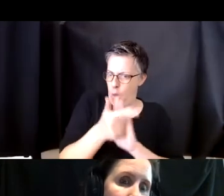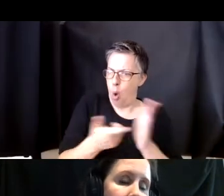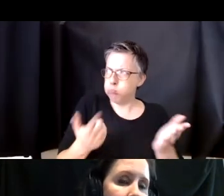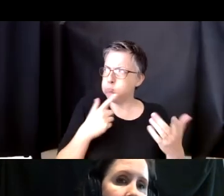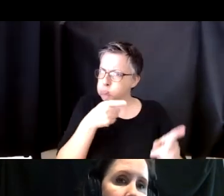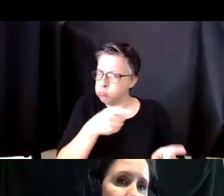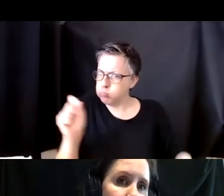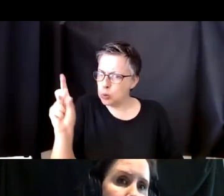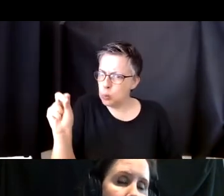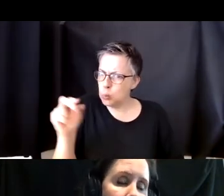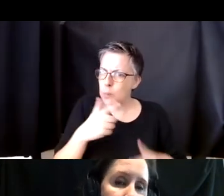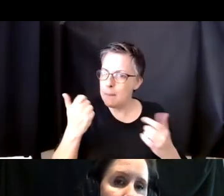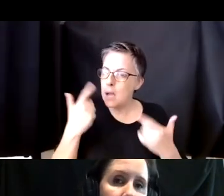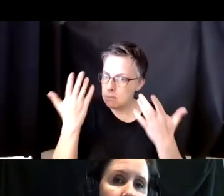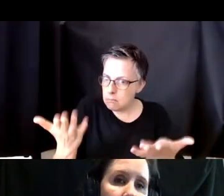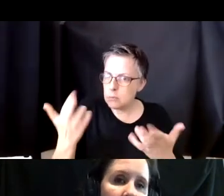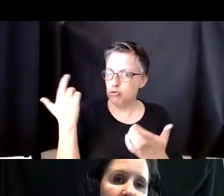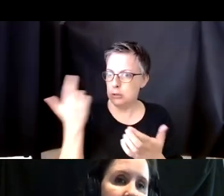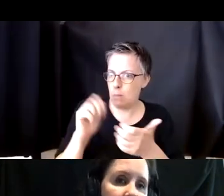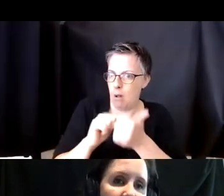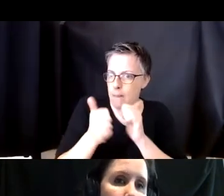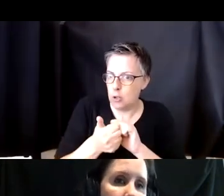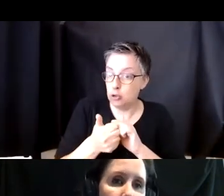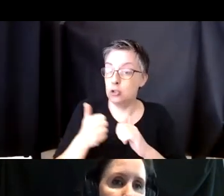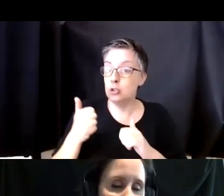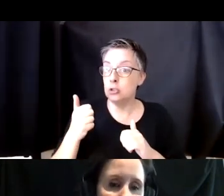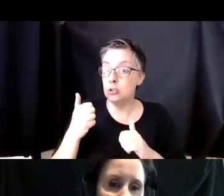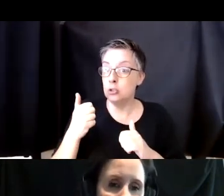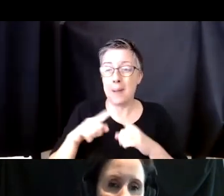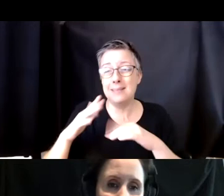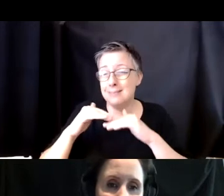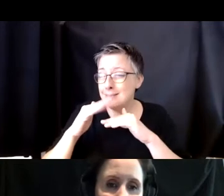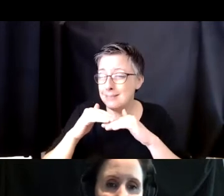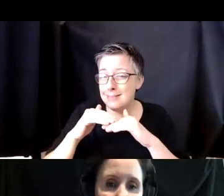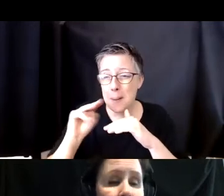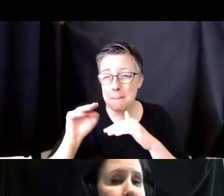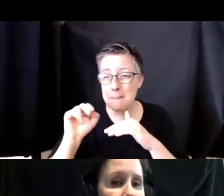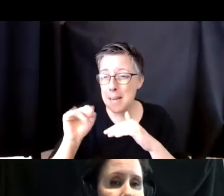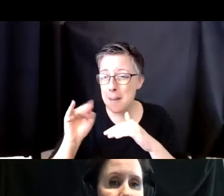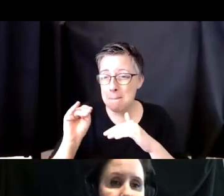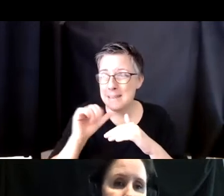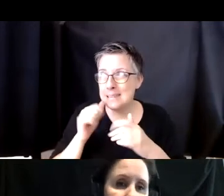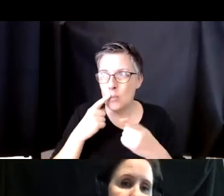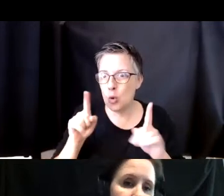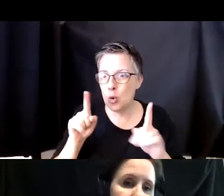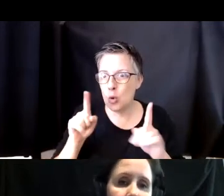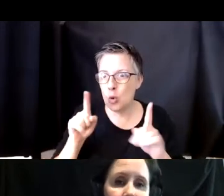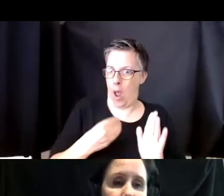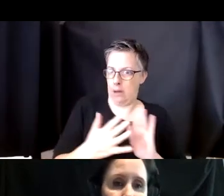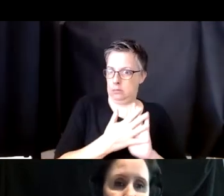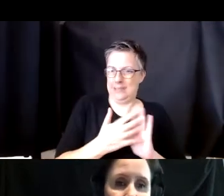then you're providing a reasonable accommodation, even if it's just the bare minimum. So next slide.